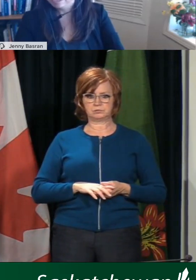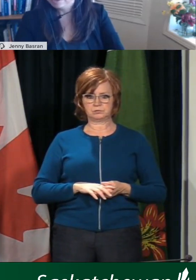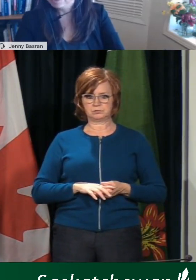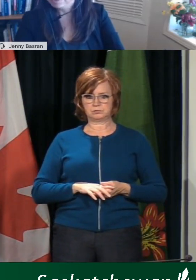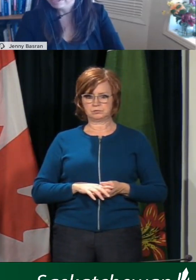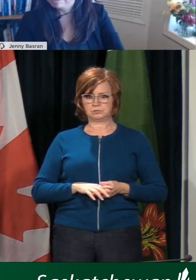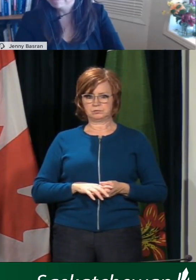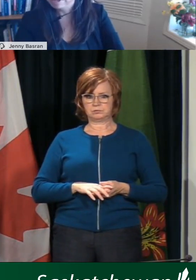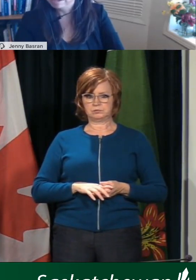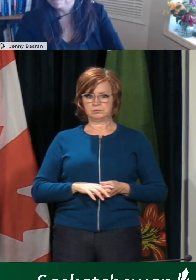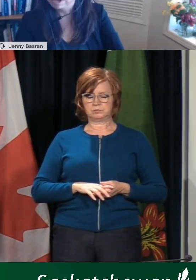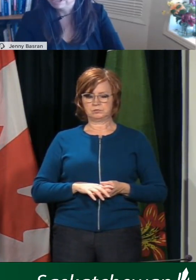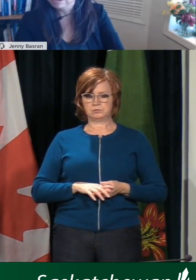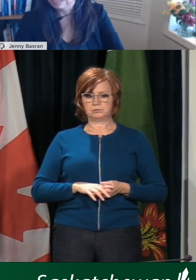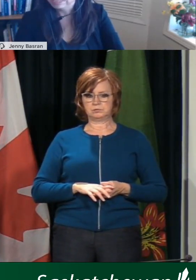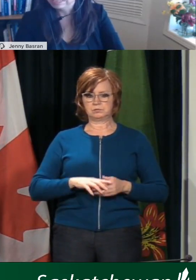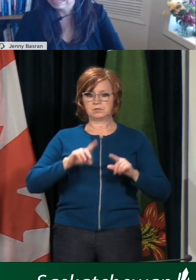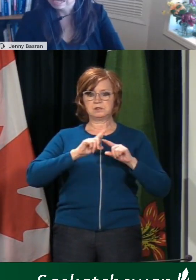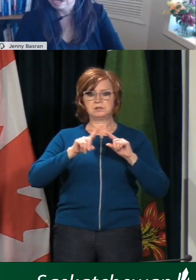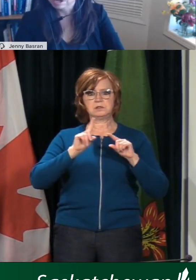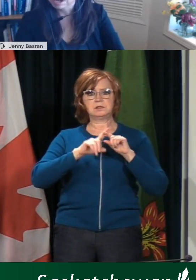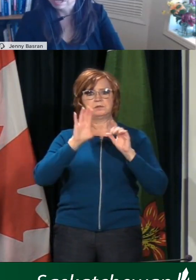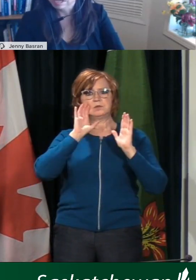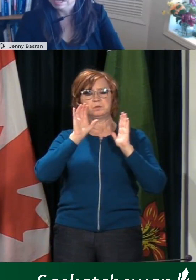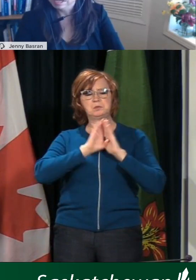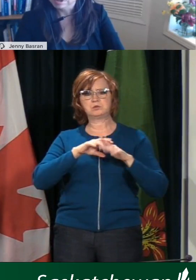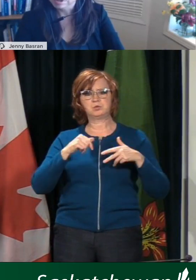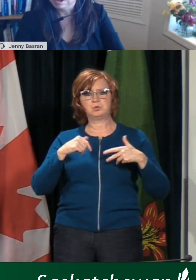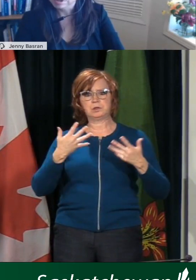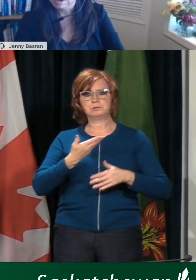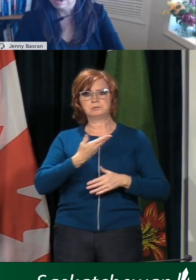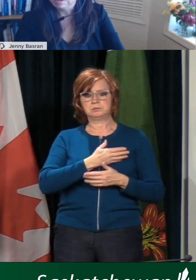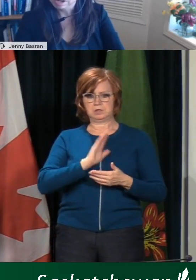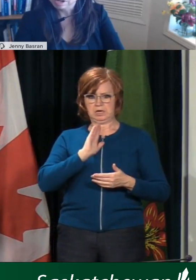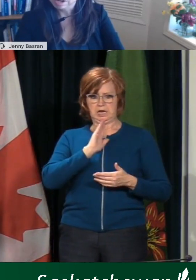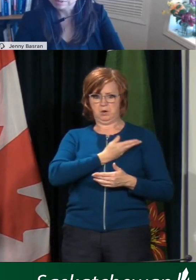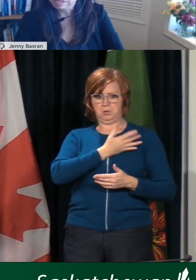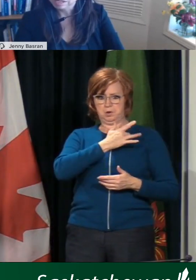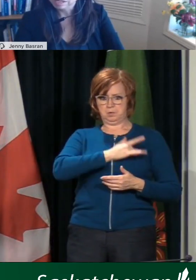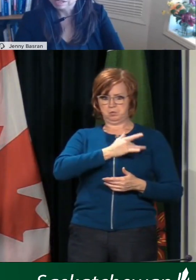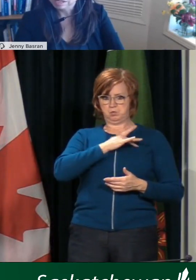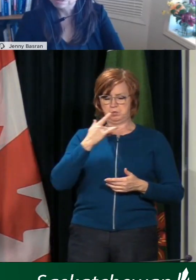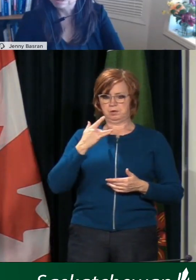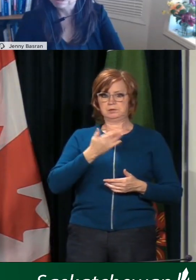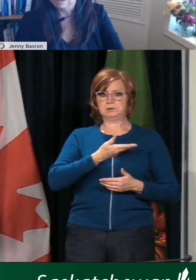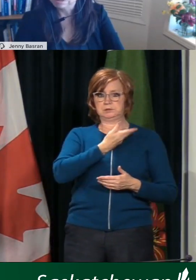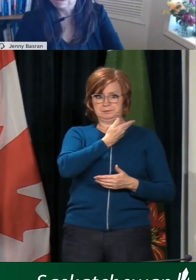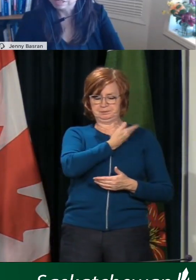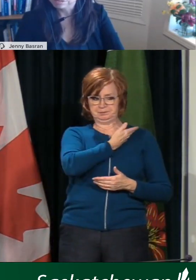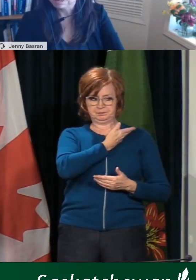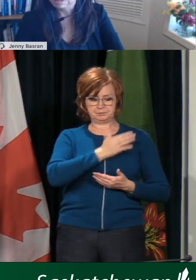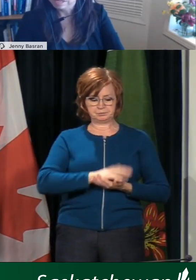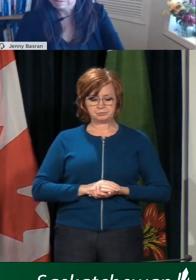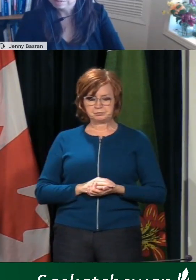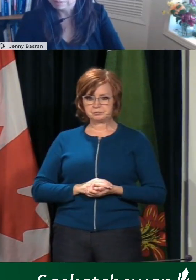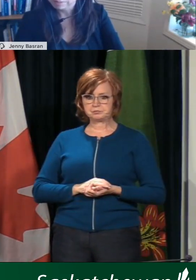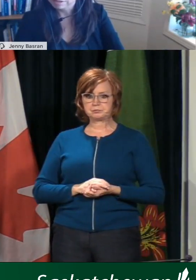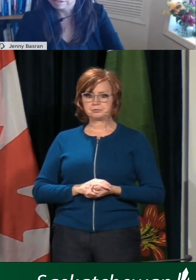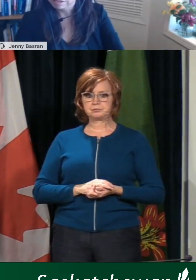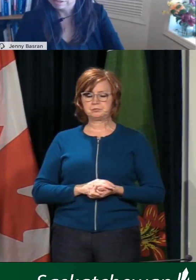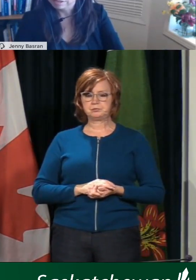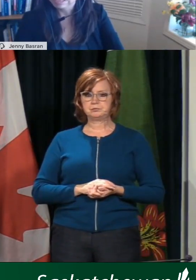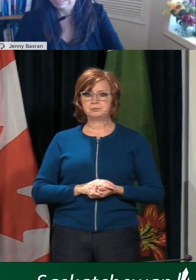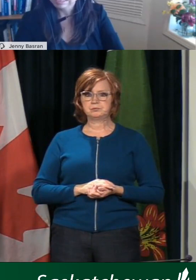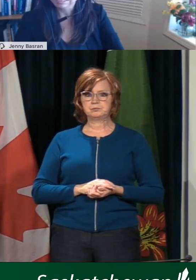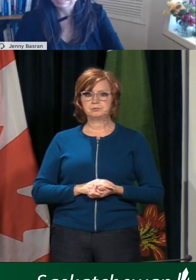Another way of monitoring to see how we're doing as a province when it comes to adhering to the public health